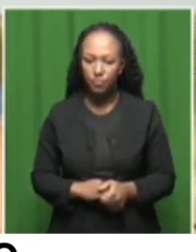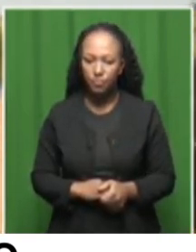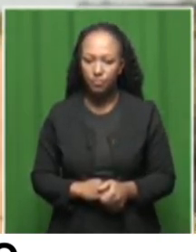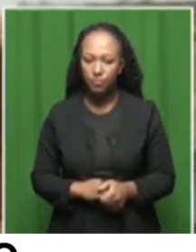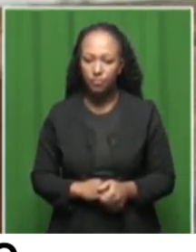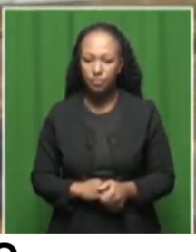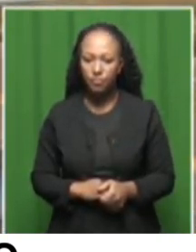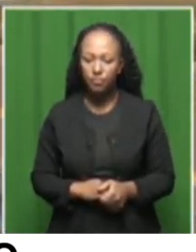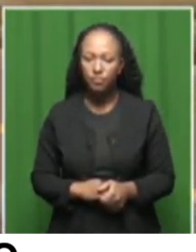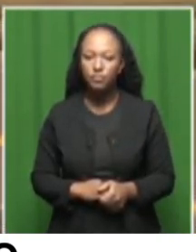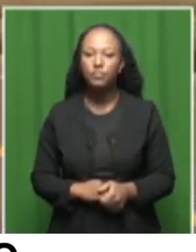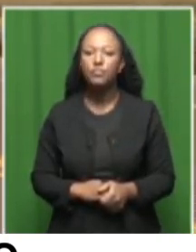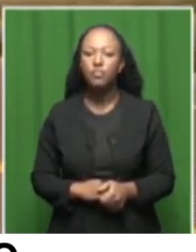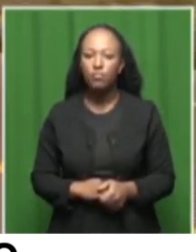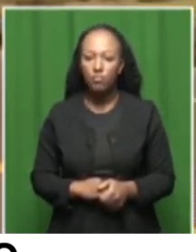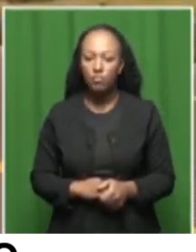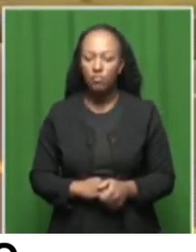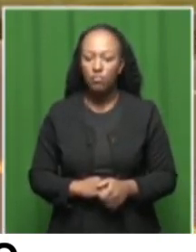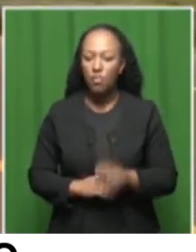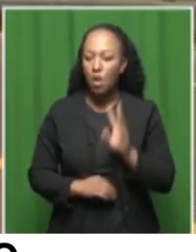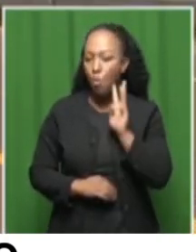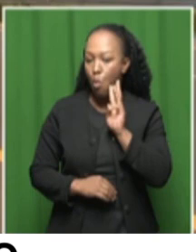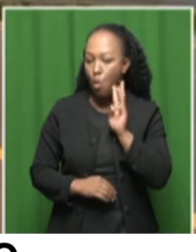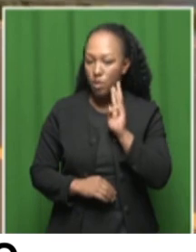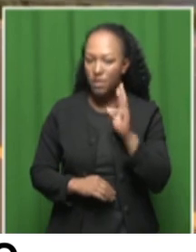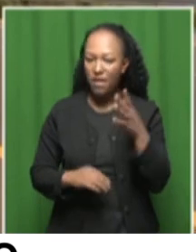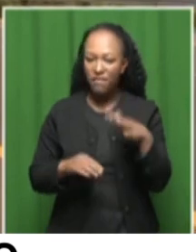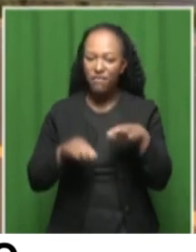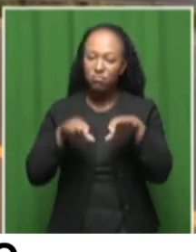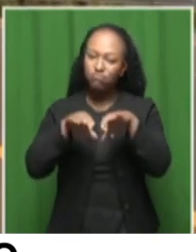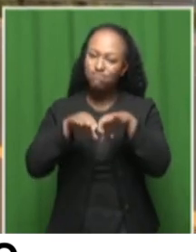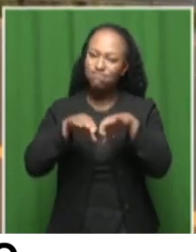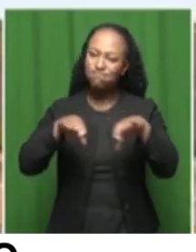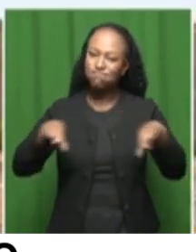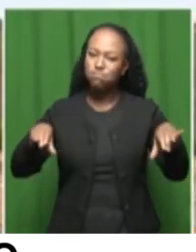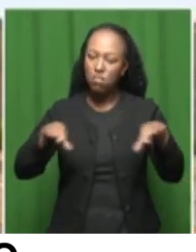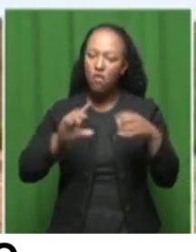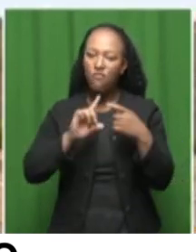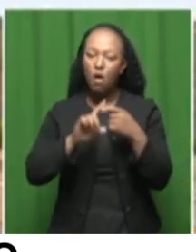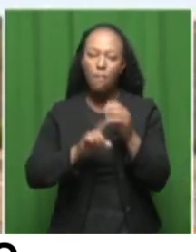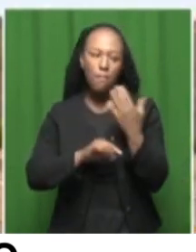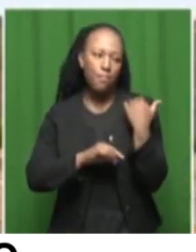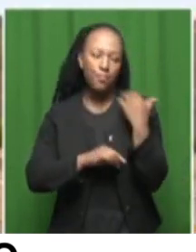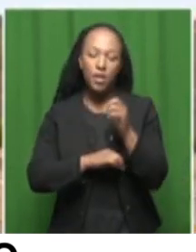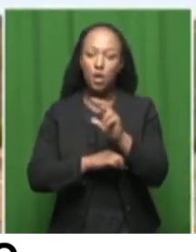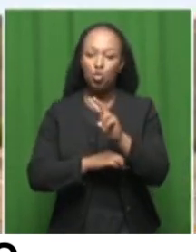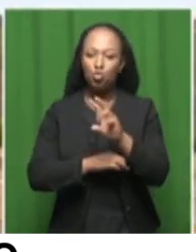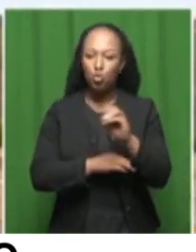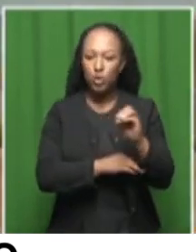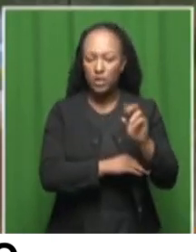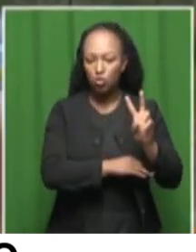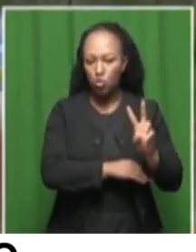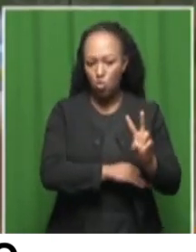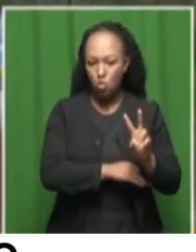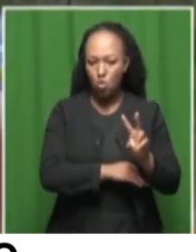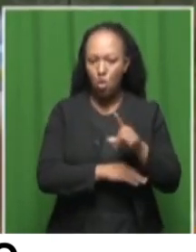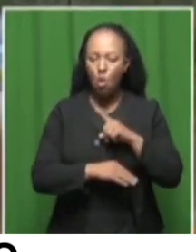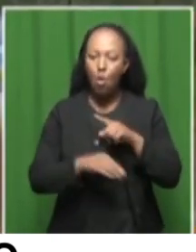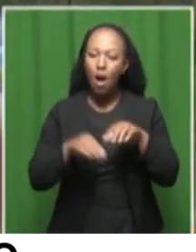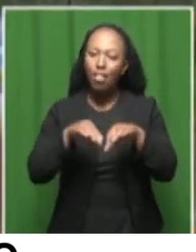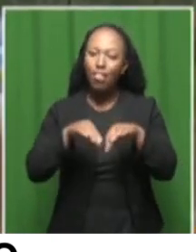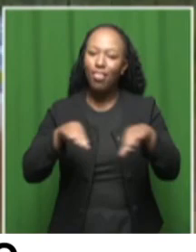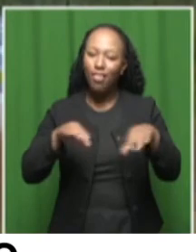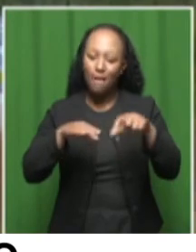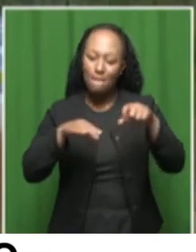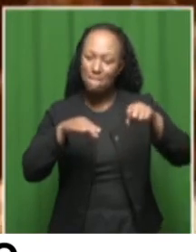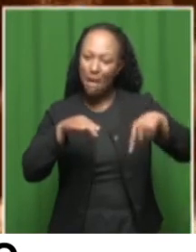The long-standing water pan expanded since 2002. This due to leaking water pipes and a faulty